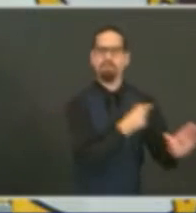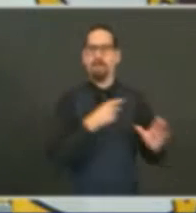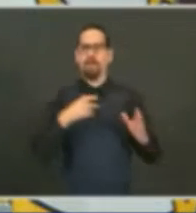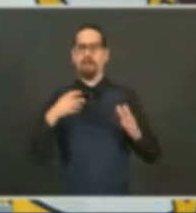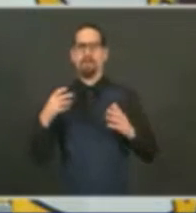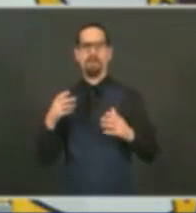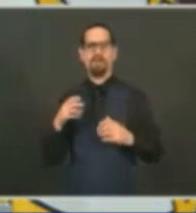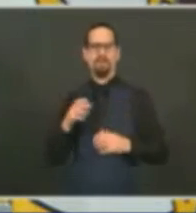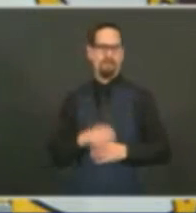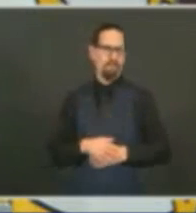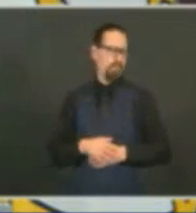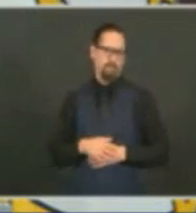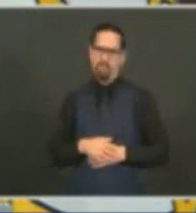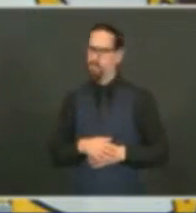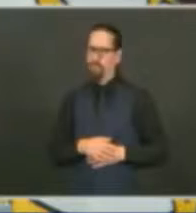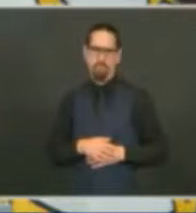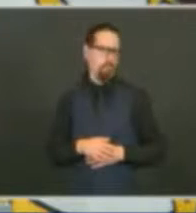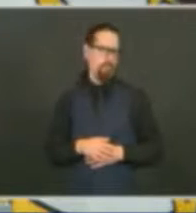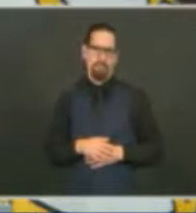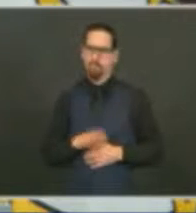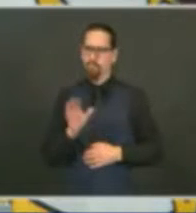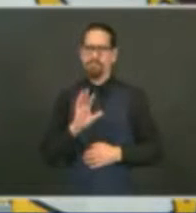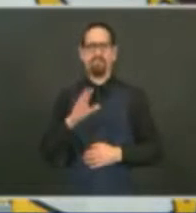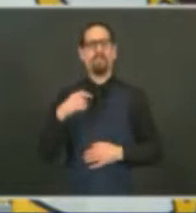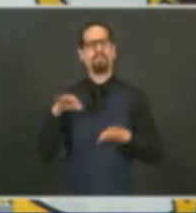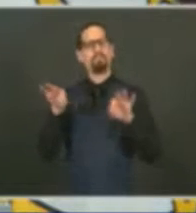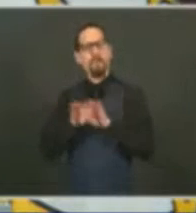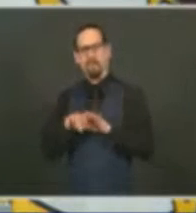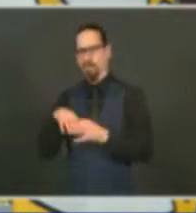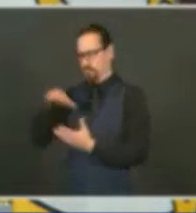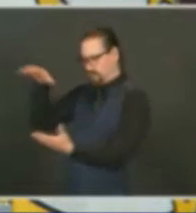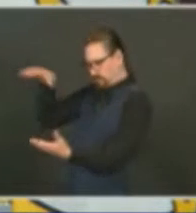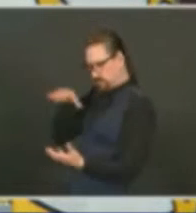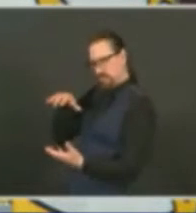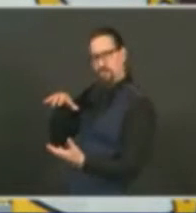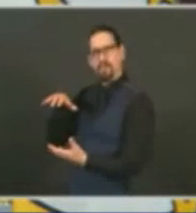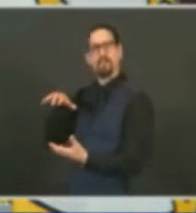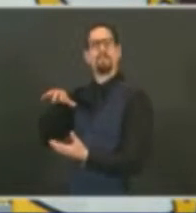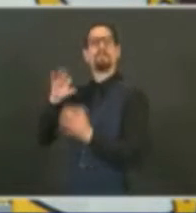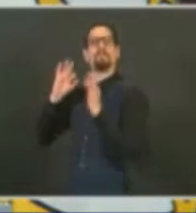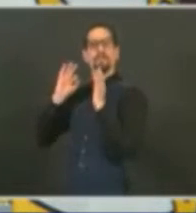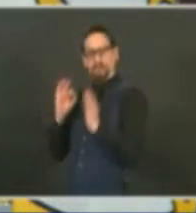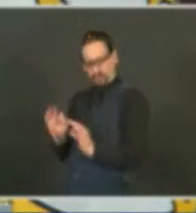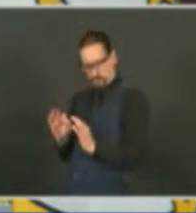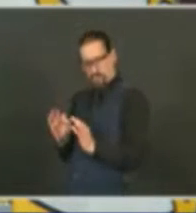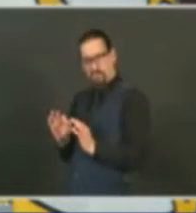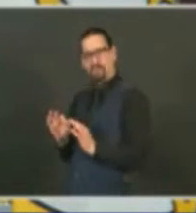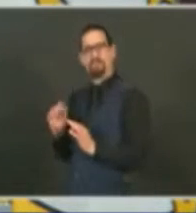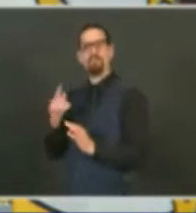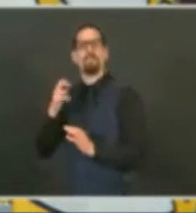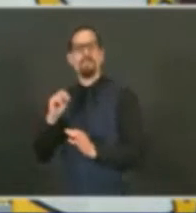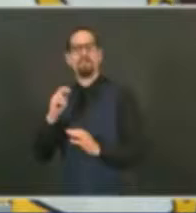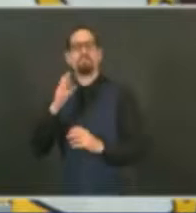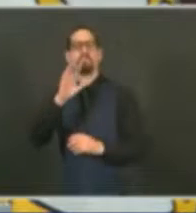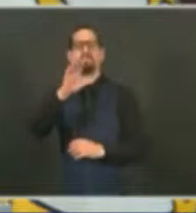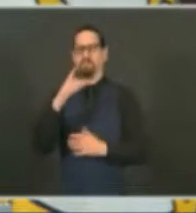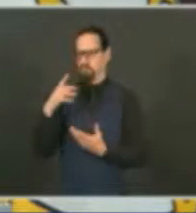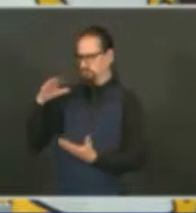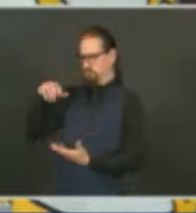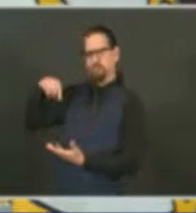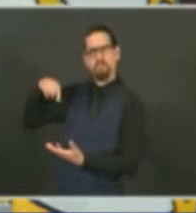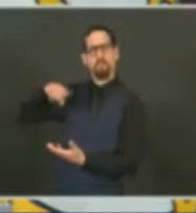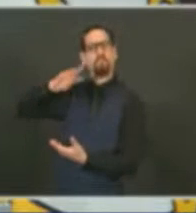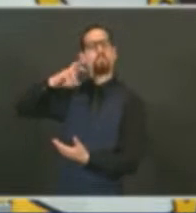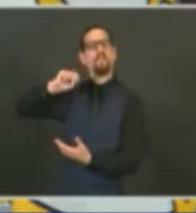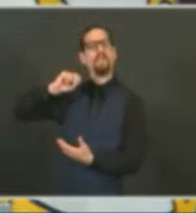What do I think? I think we will have some vaccine in Rhode Island by the middle of December. I do.